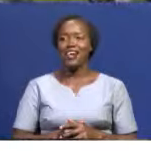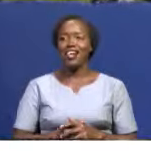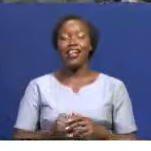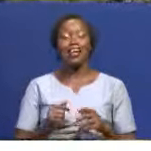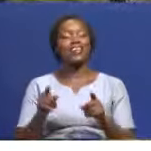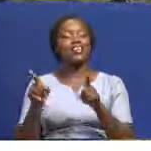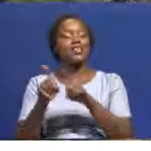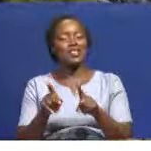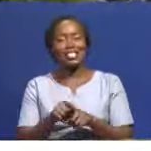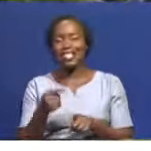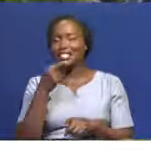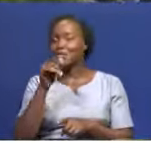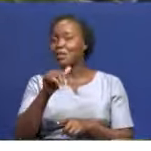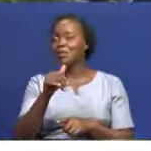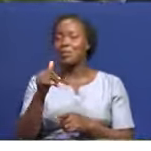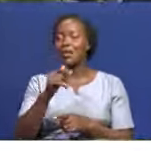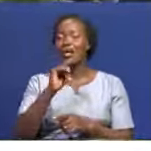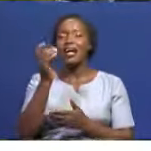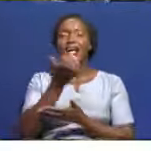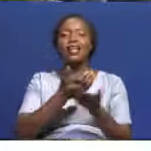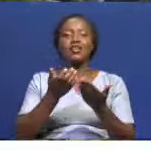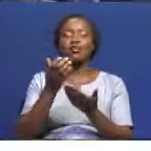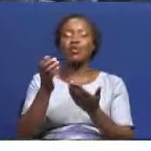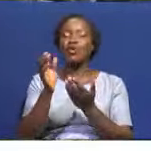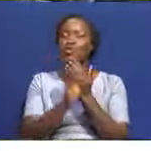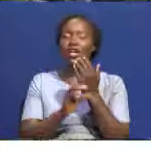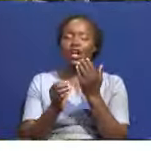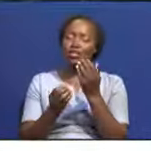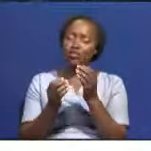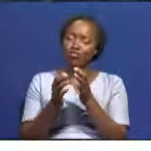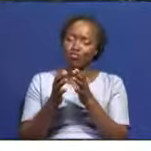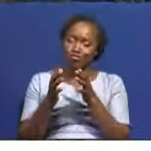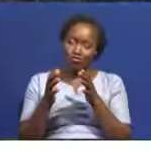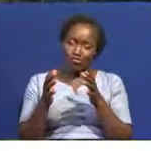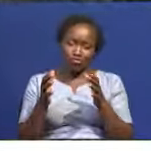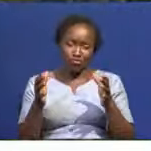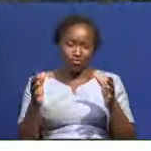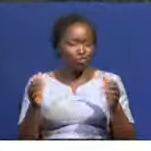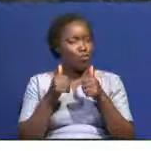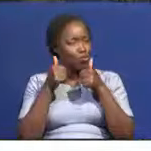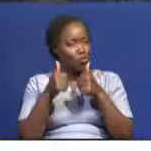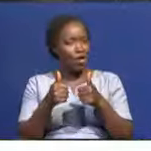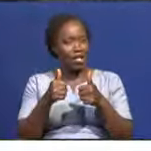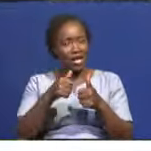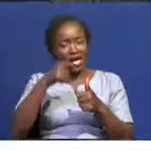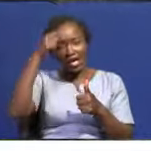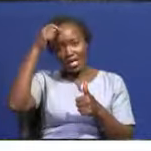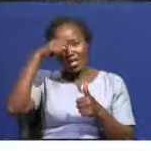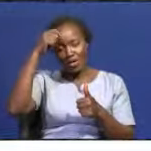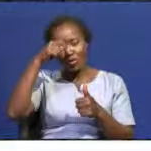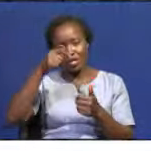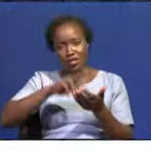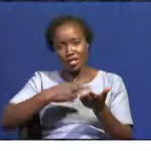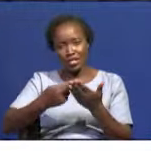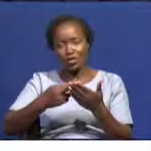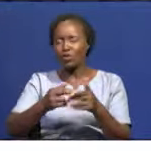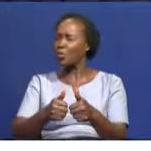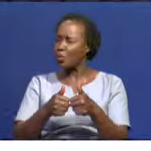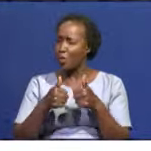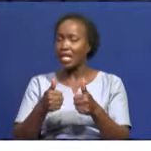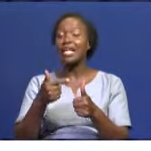Kadhalika, Rais alisema kuwa uchumi wa taifa unaendelea kuimarika na kwamba atahakikisha matumizi ya busara ya rasilimali za nchi. As I